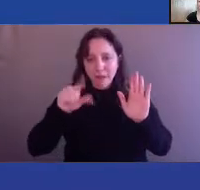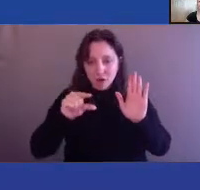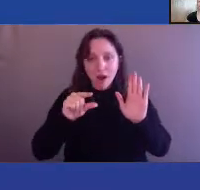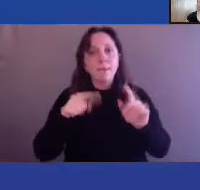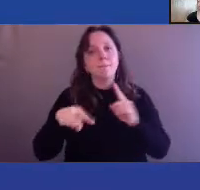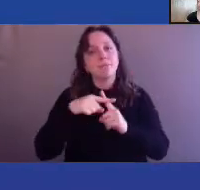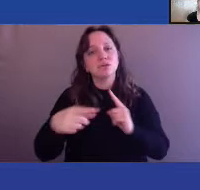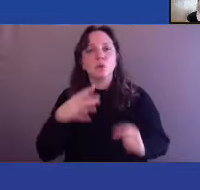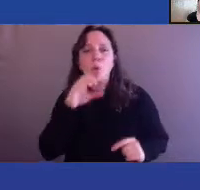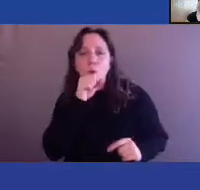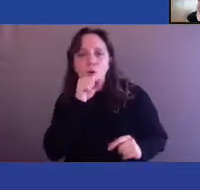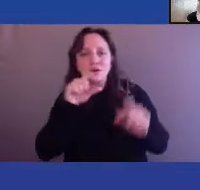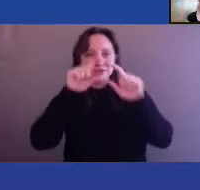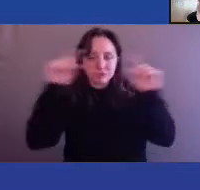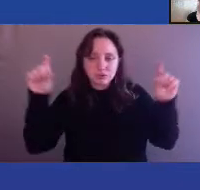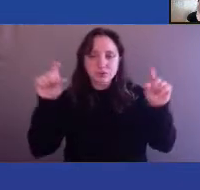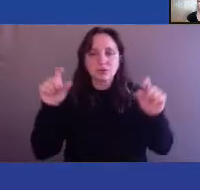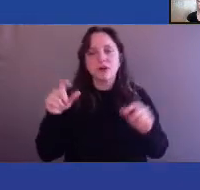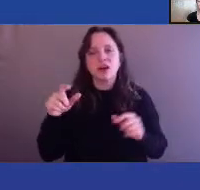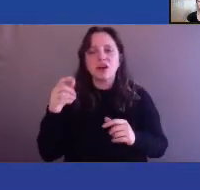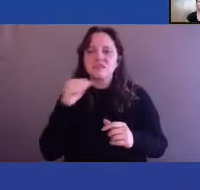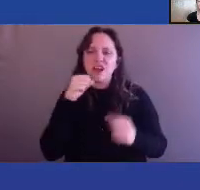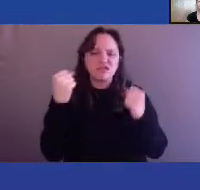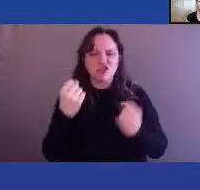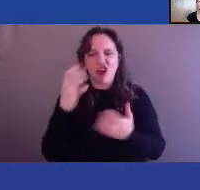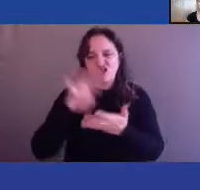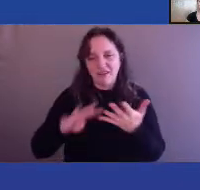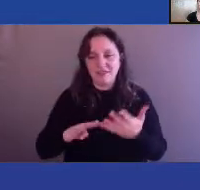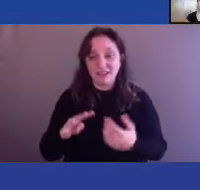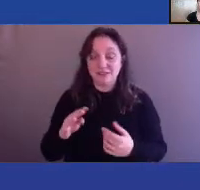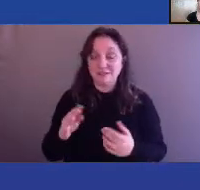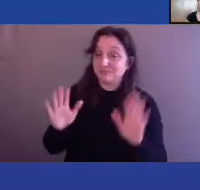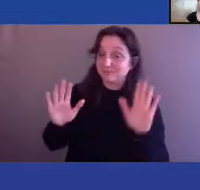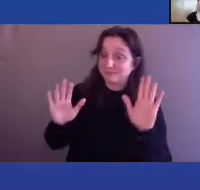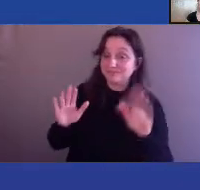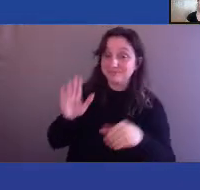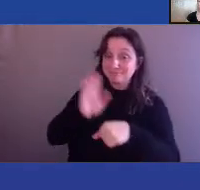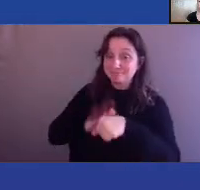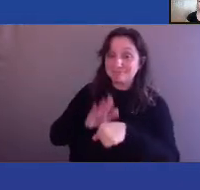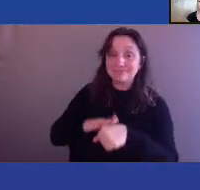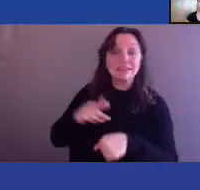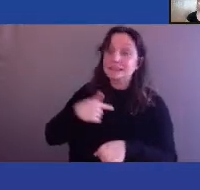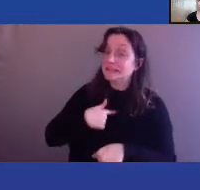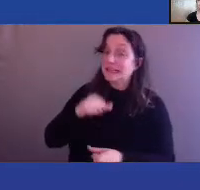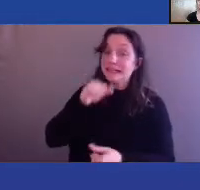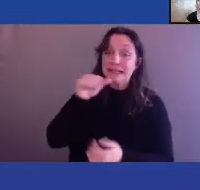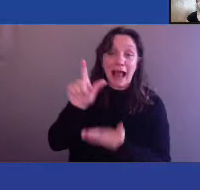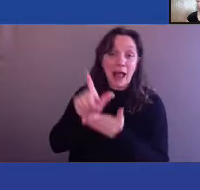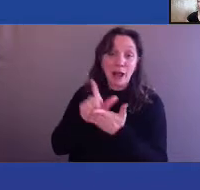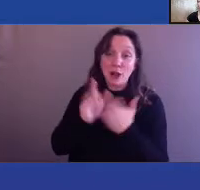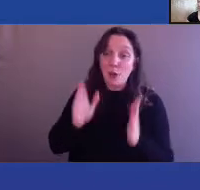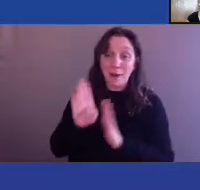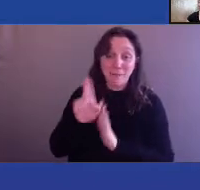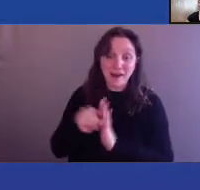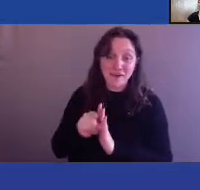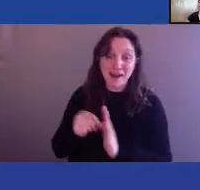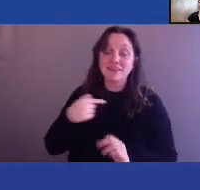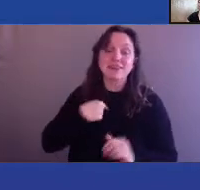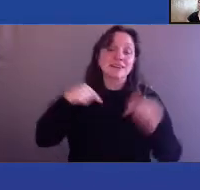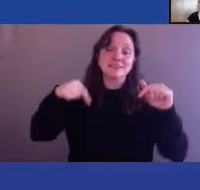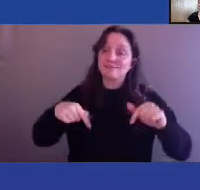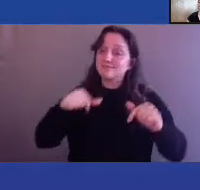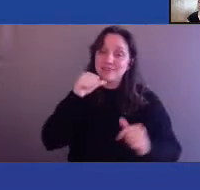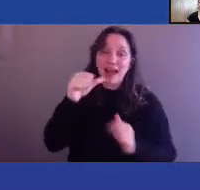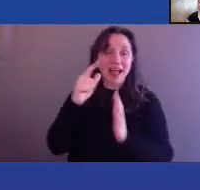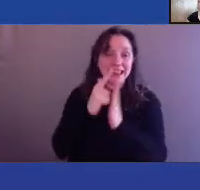little disclaimer, folks, I'm not a lawyer and the content of this session isn't legal advice, but we do have a legal clinic